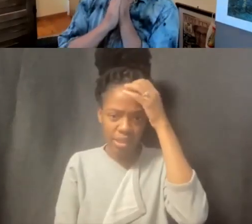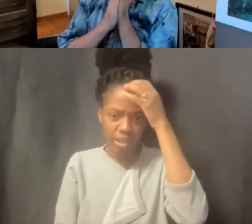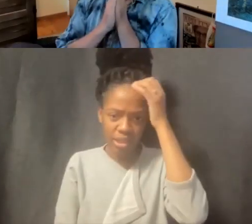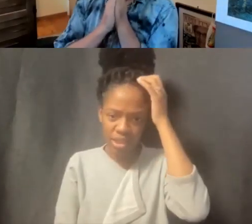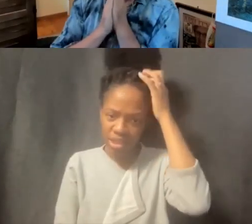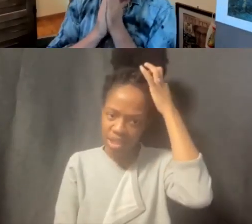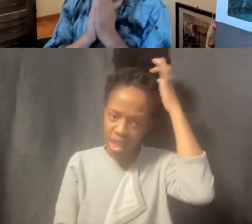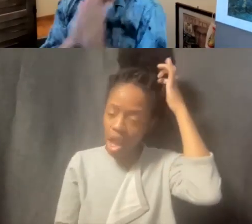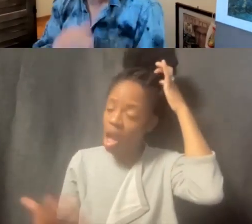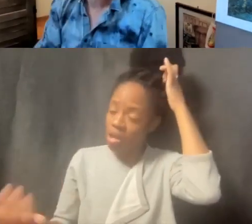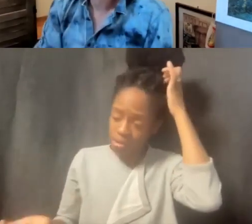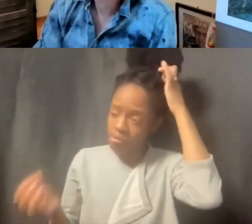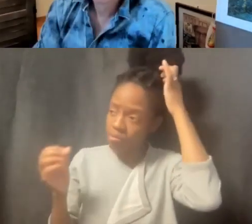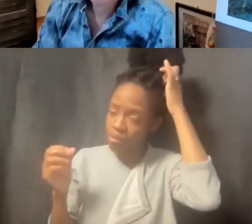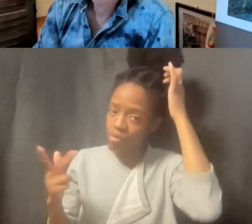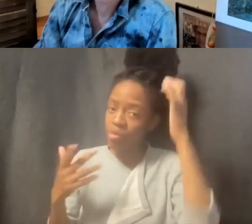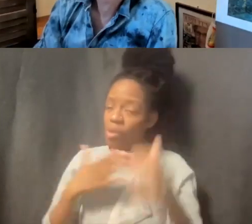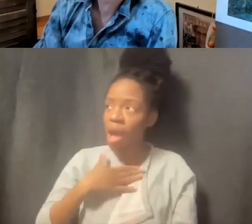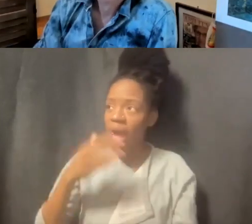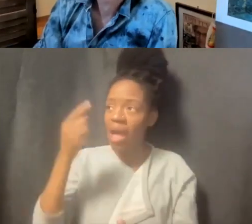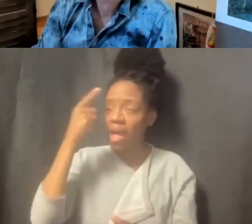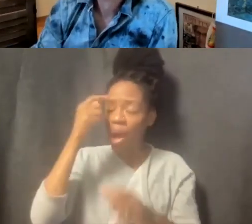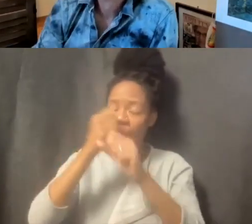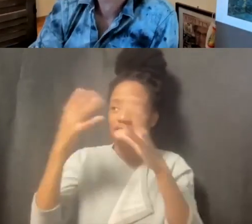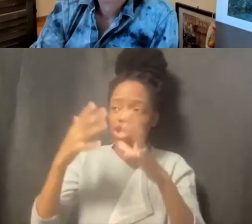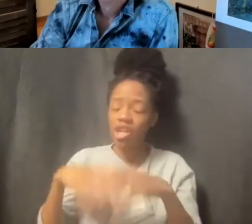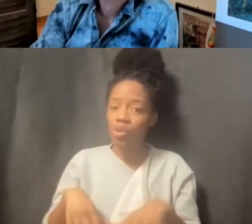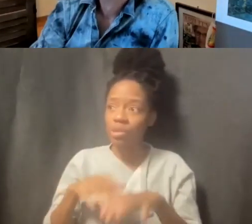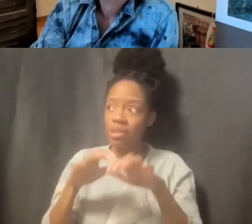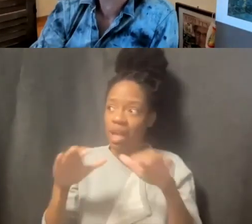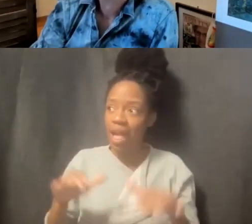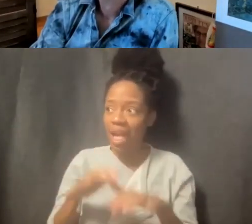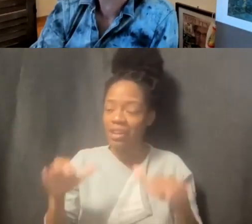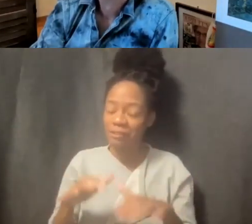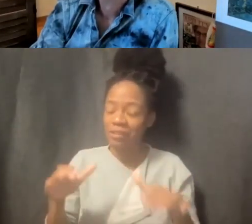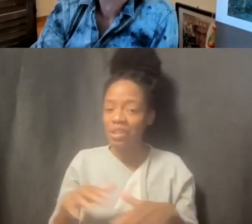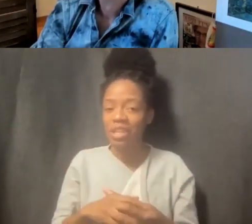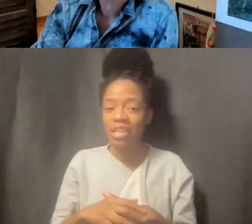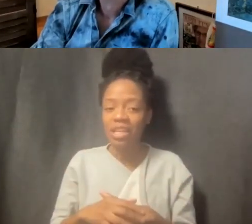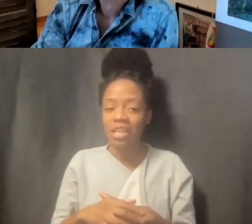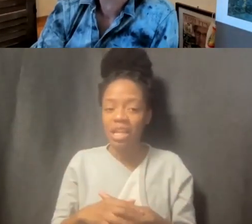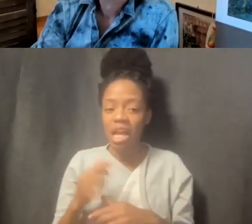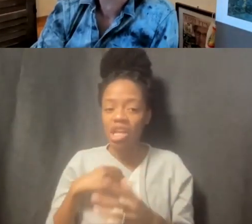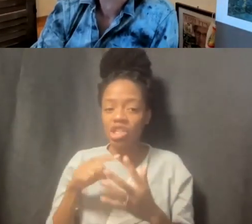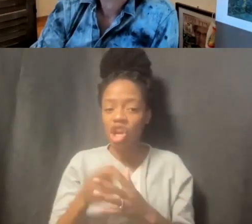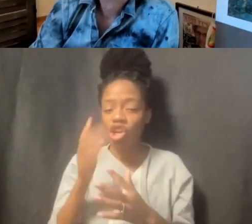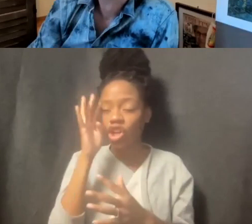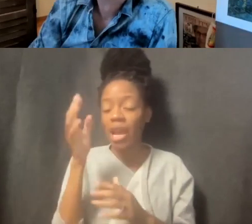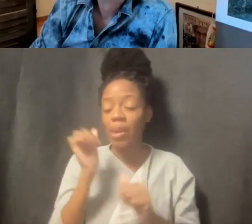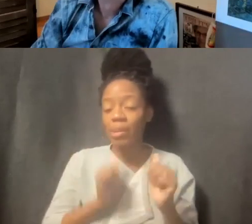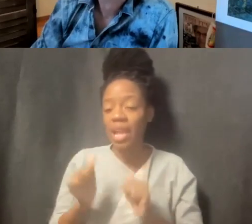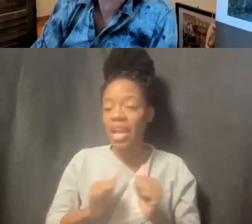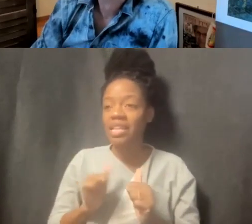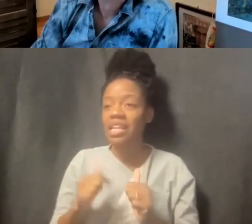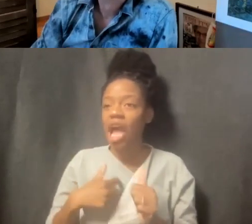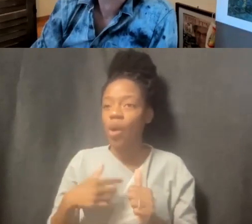had a very active imagination. Yeah, I wasn't growing up as a child. I started making up plays, and I would get neighborhood kids into